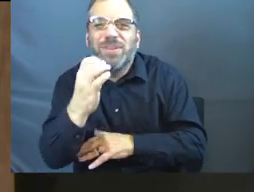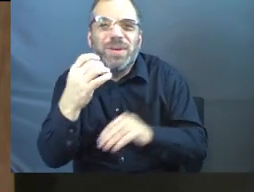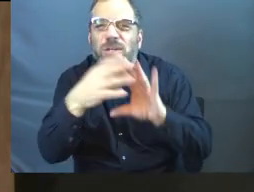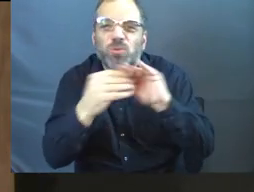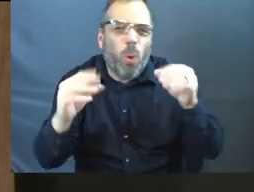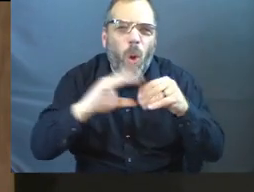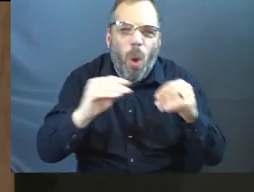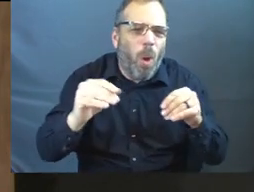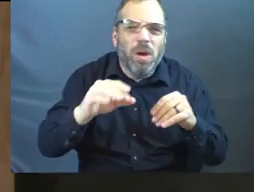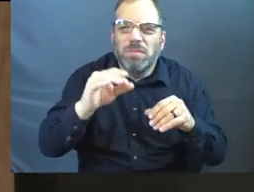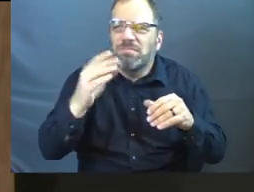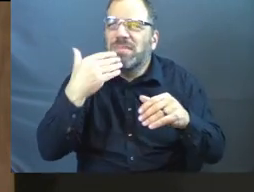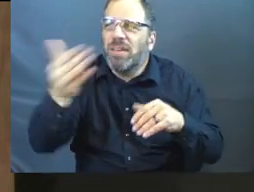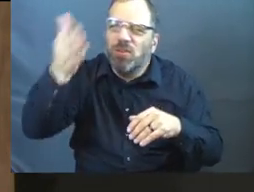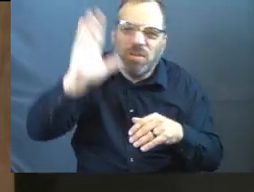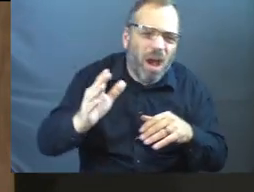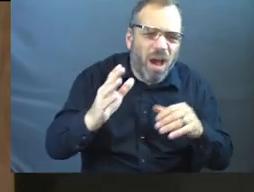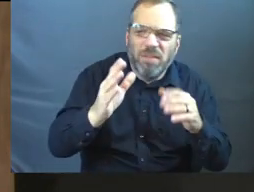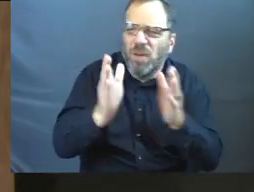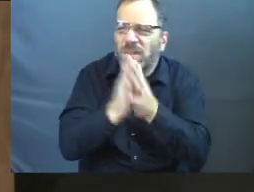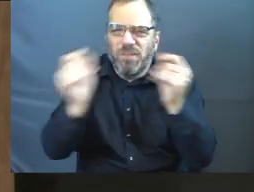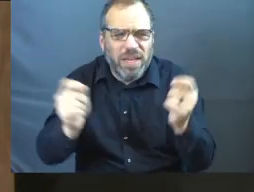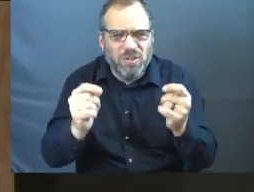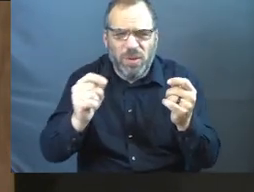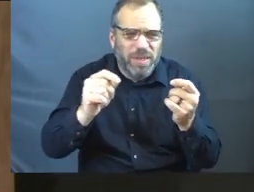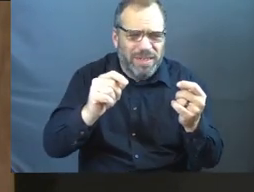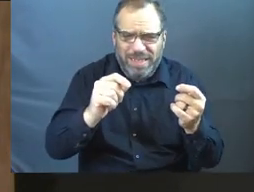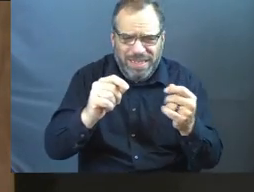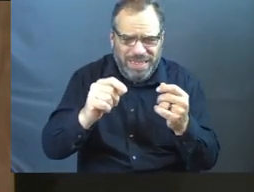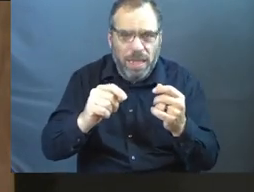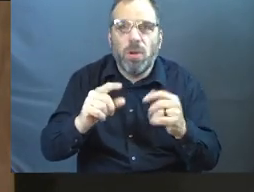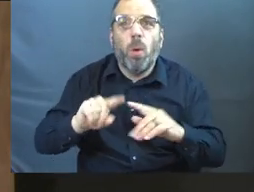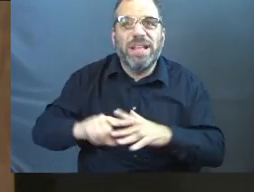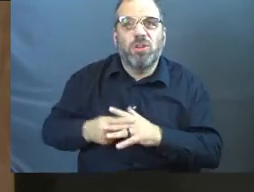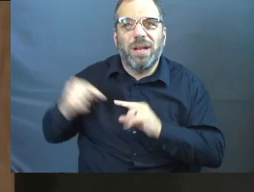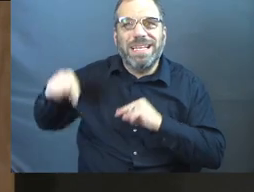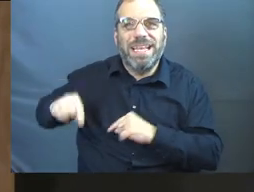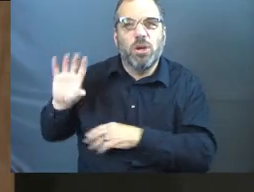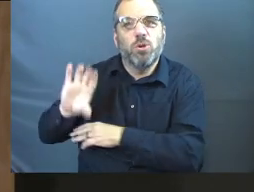this, right? And be like, "Oh, thank you, God, for the victory. Thank you for that. The victory started right here."